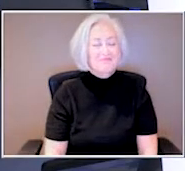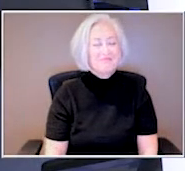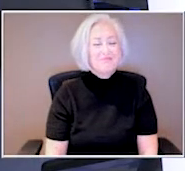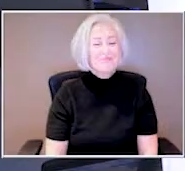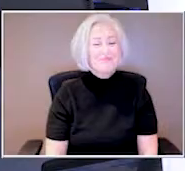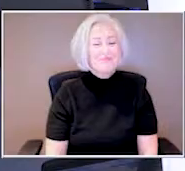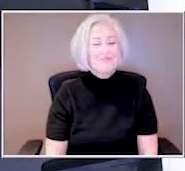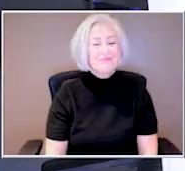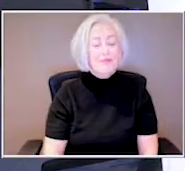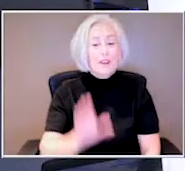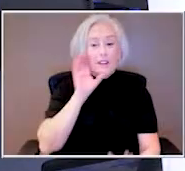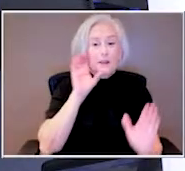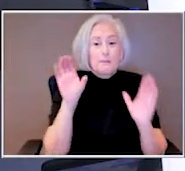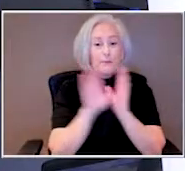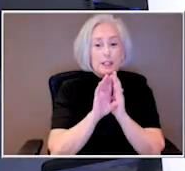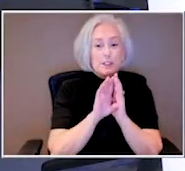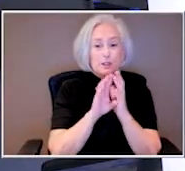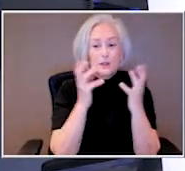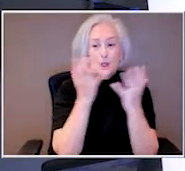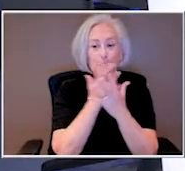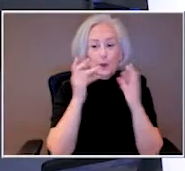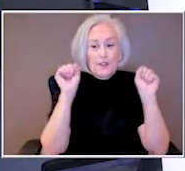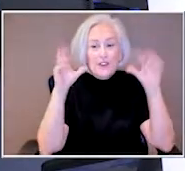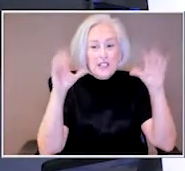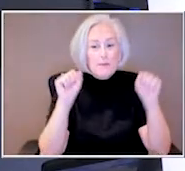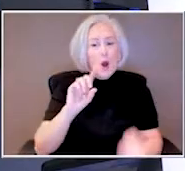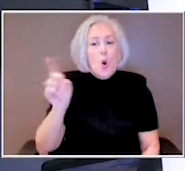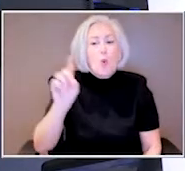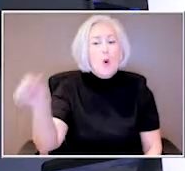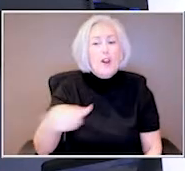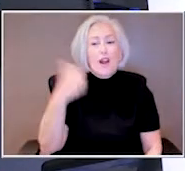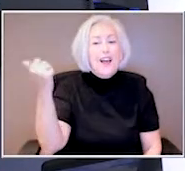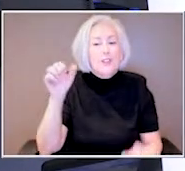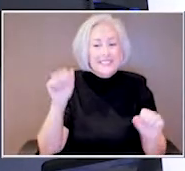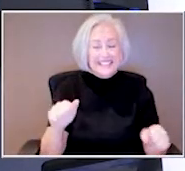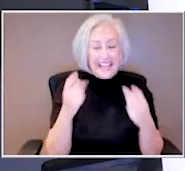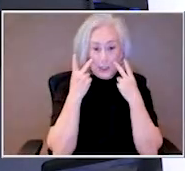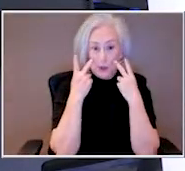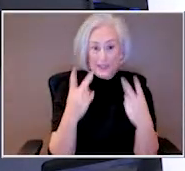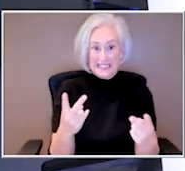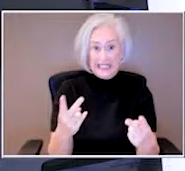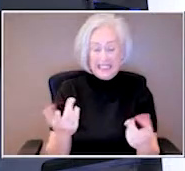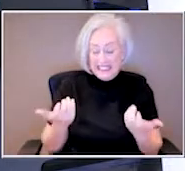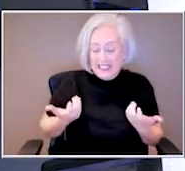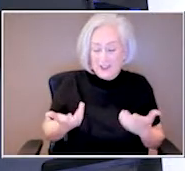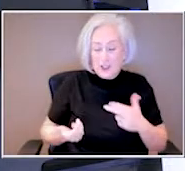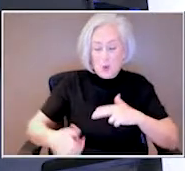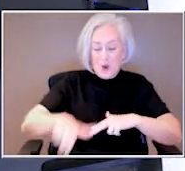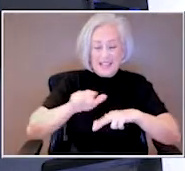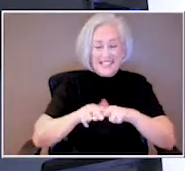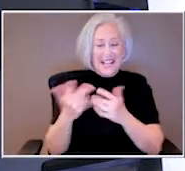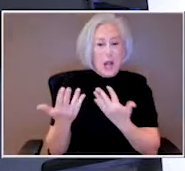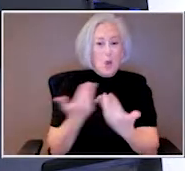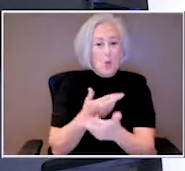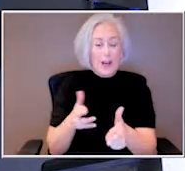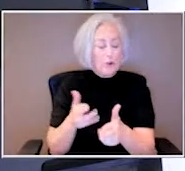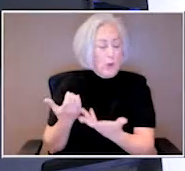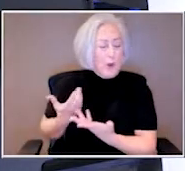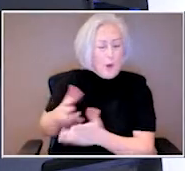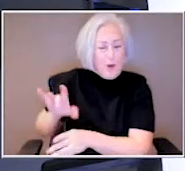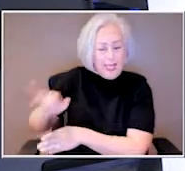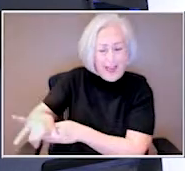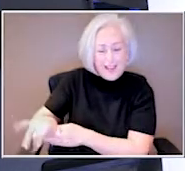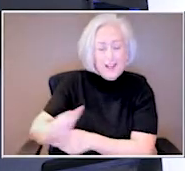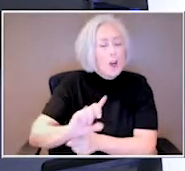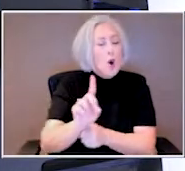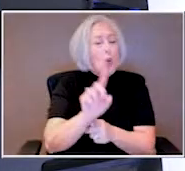are phenomenal. Where can you see them if you don't want to go sit in Dr. Rosenthal's waiting room? I was going to say. Nobody wants to do that. We'll put so bleachers up. is there another